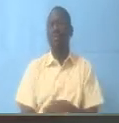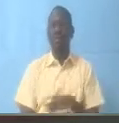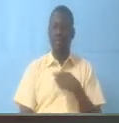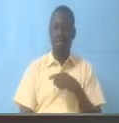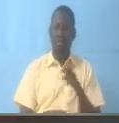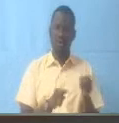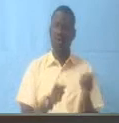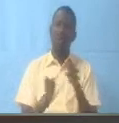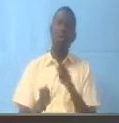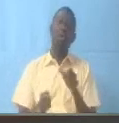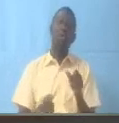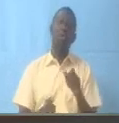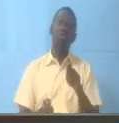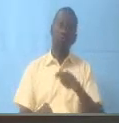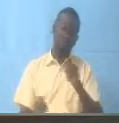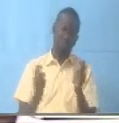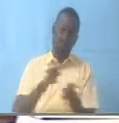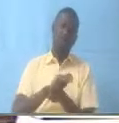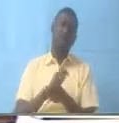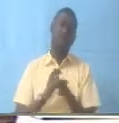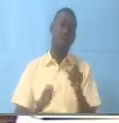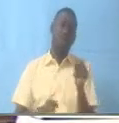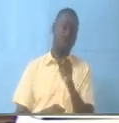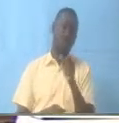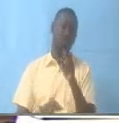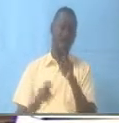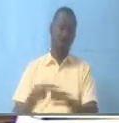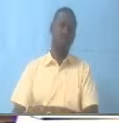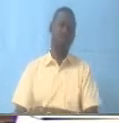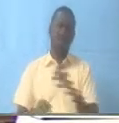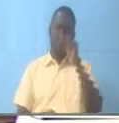bu ko fee nag keneen moom itamit mu la continuer.